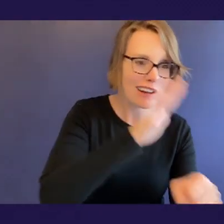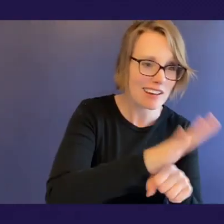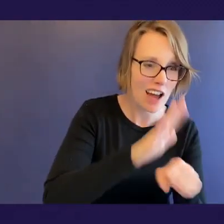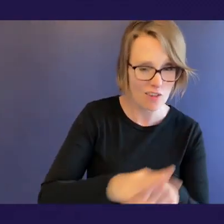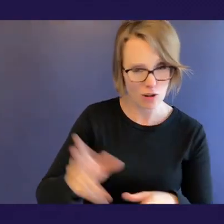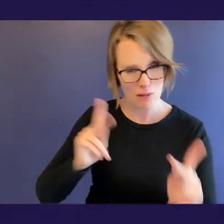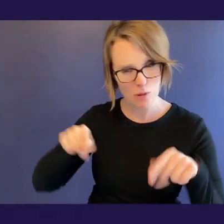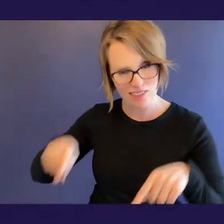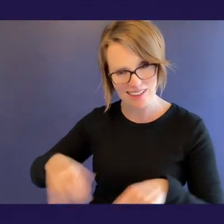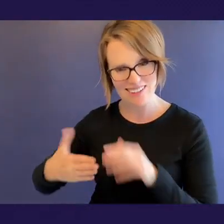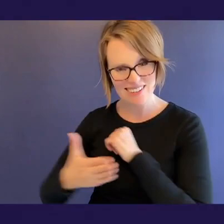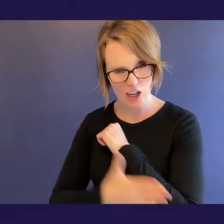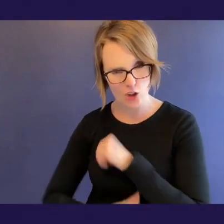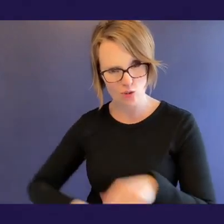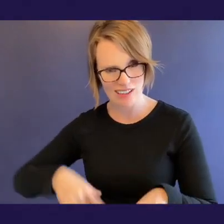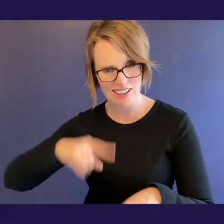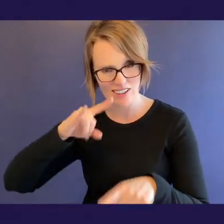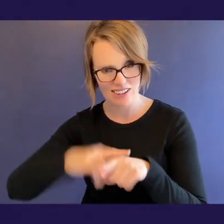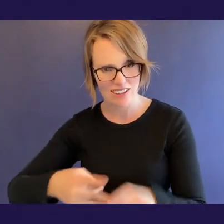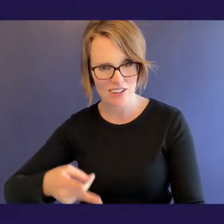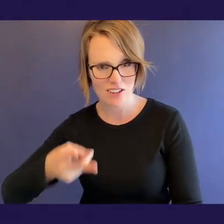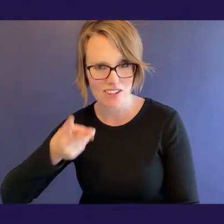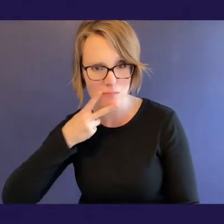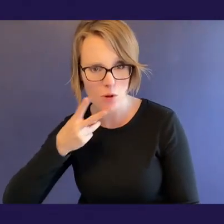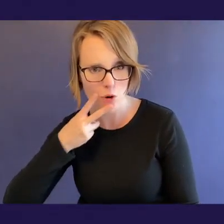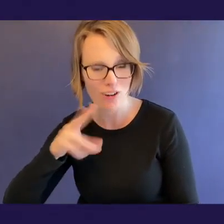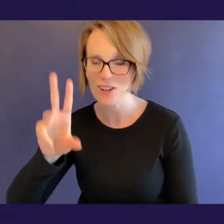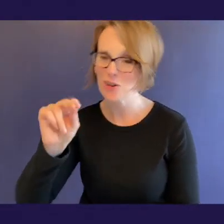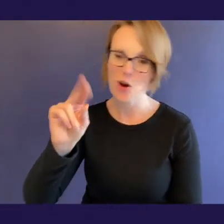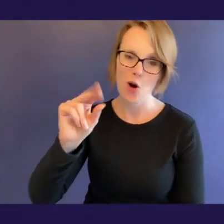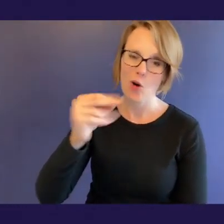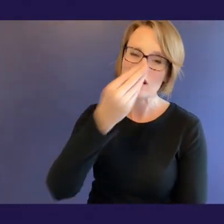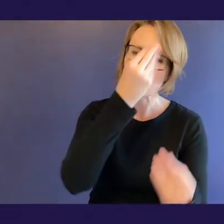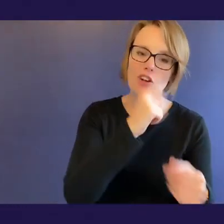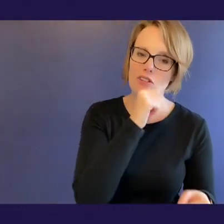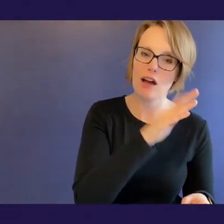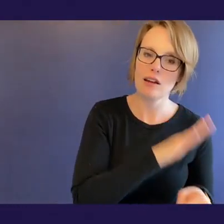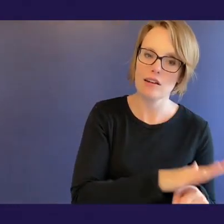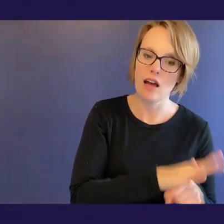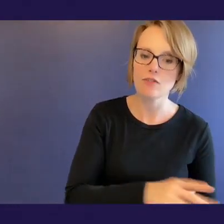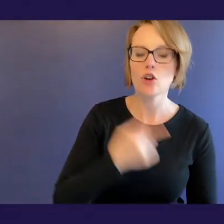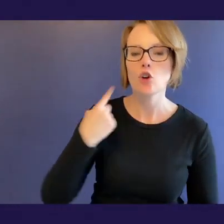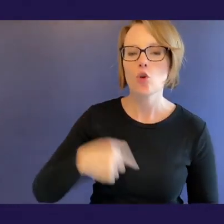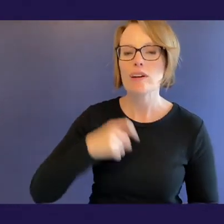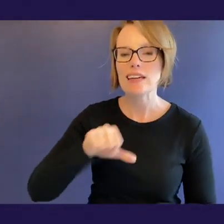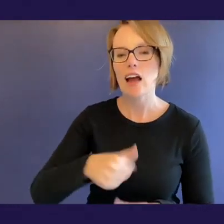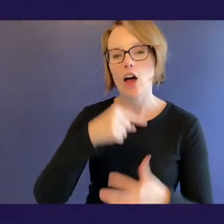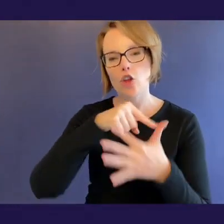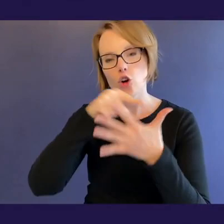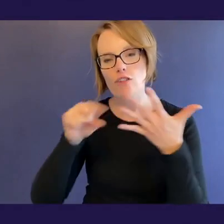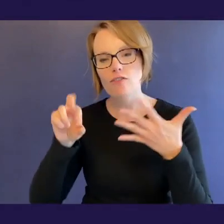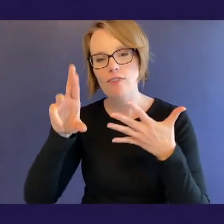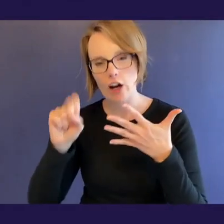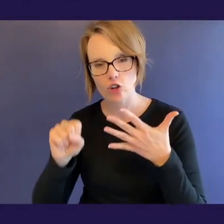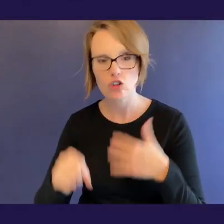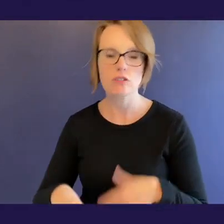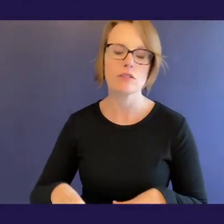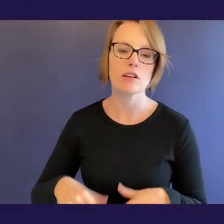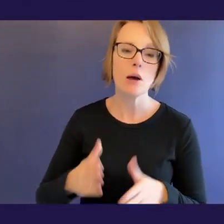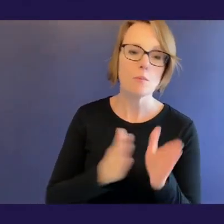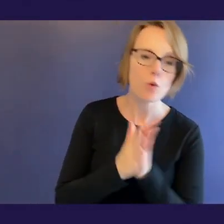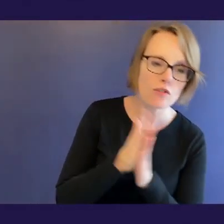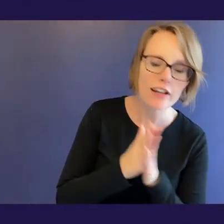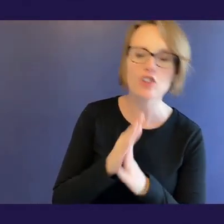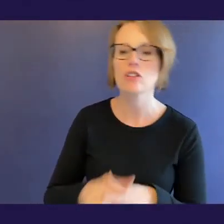have to have capability, we have to have motivation, and we have to start to address those holistic factors in context.